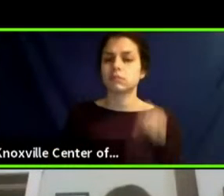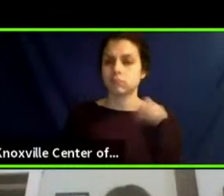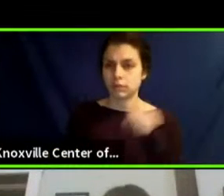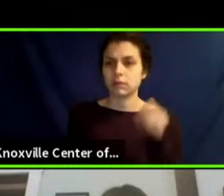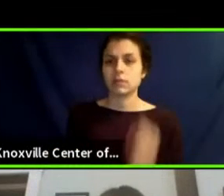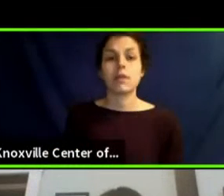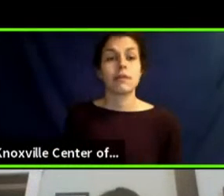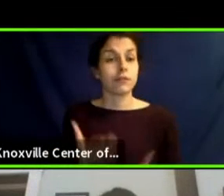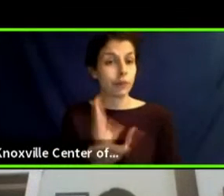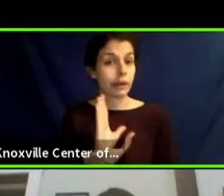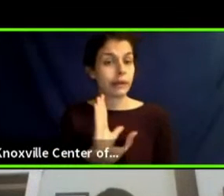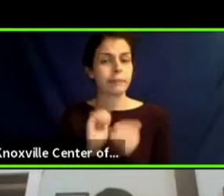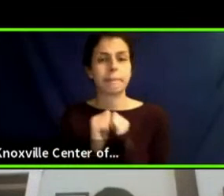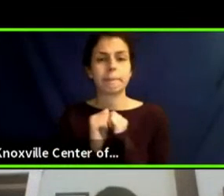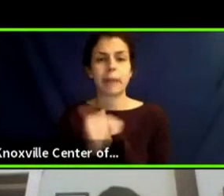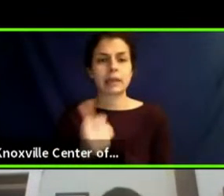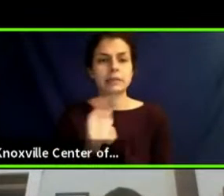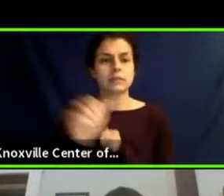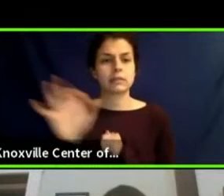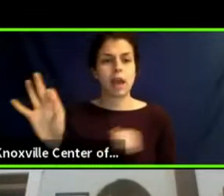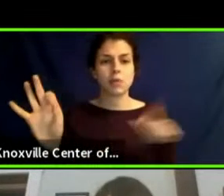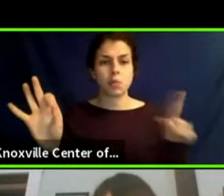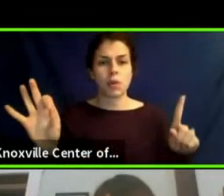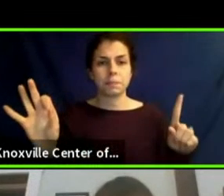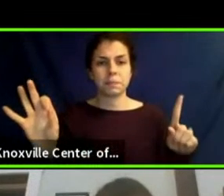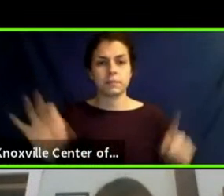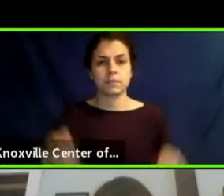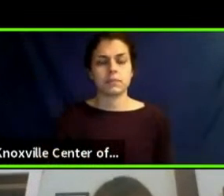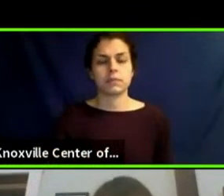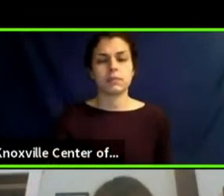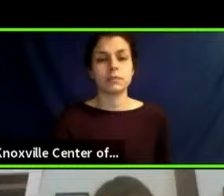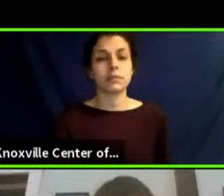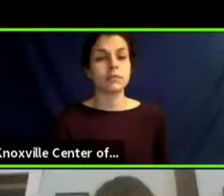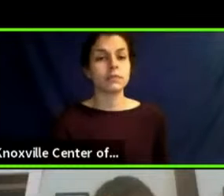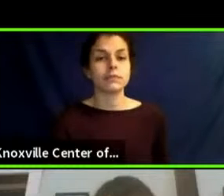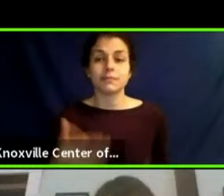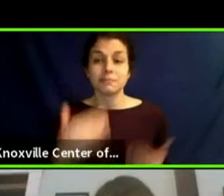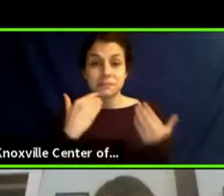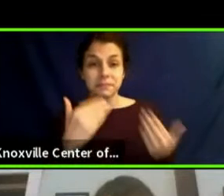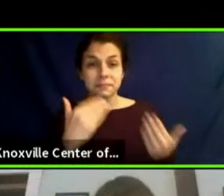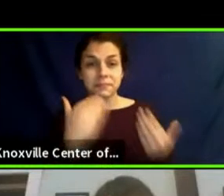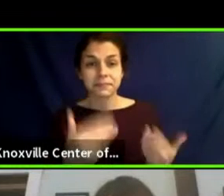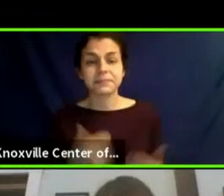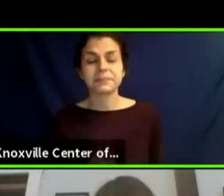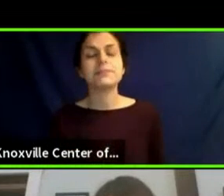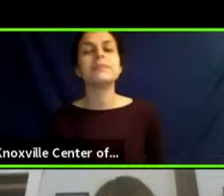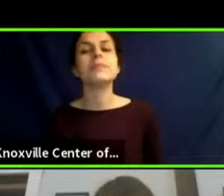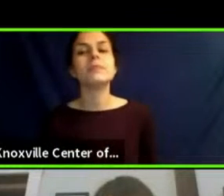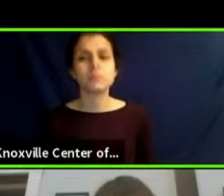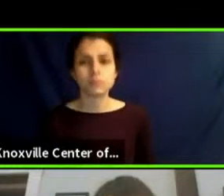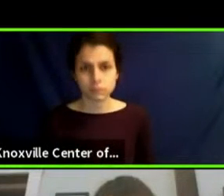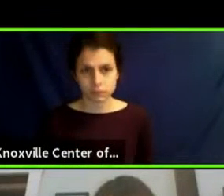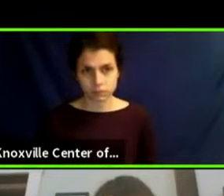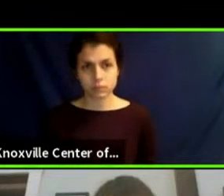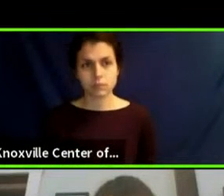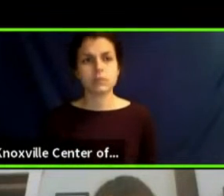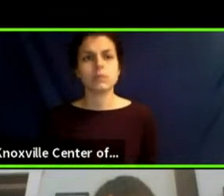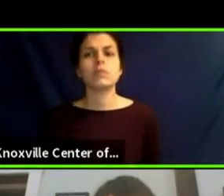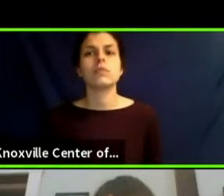All right, it passed 9-1. Thank you very much. So you have passed